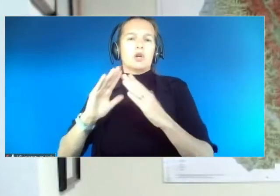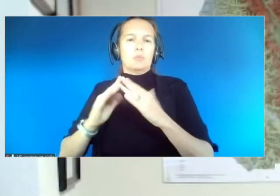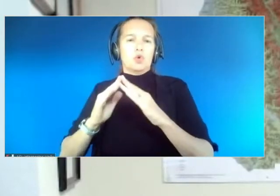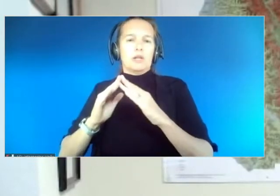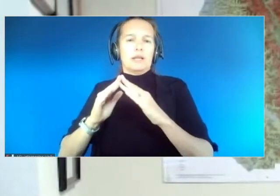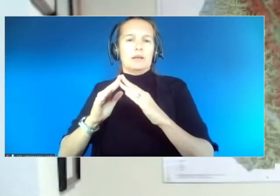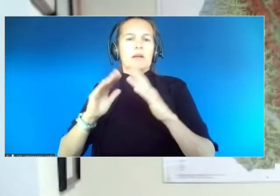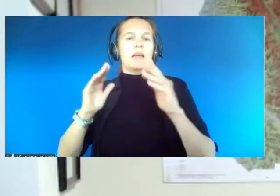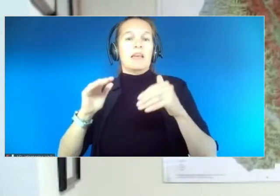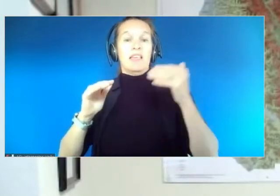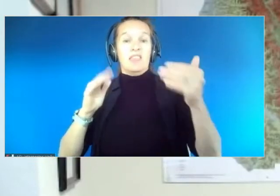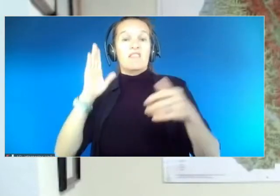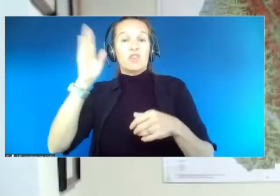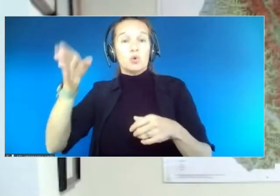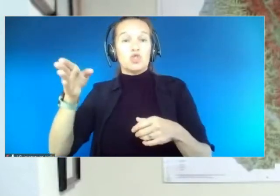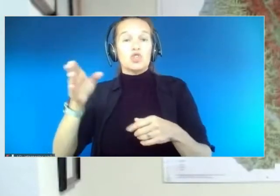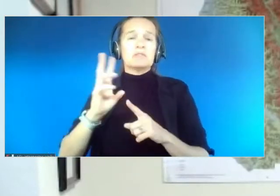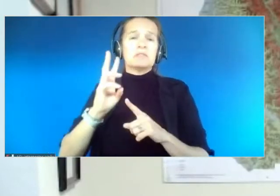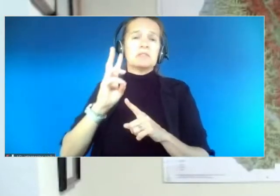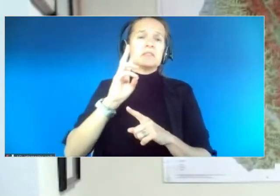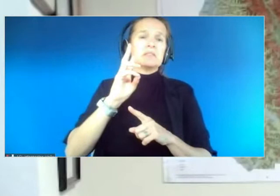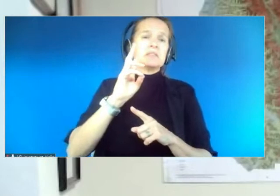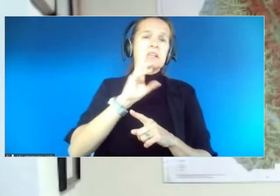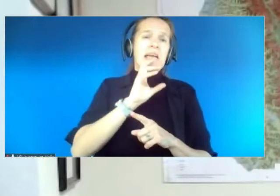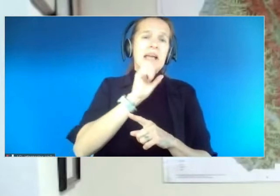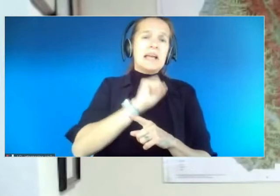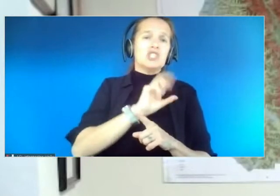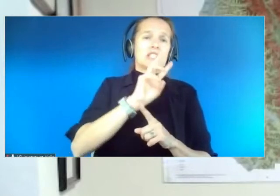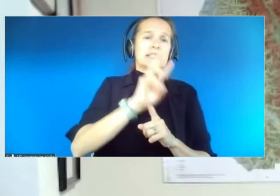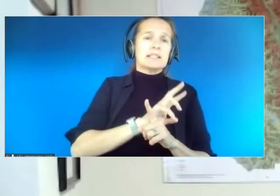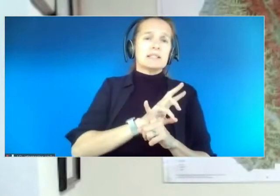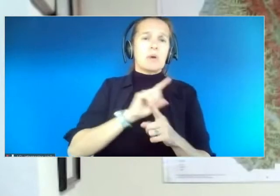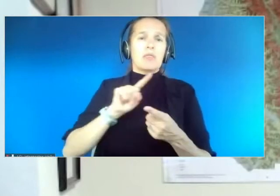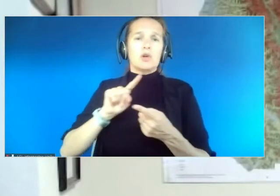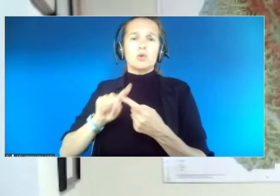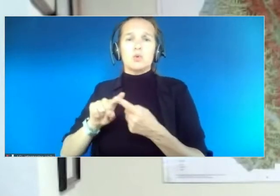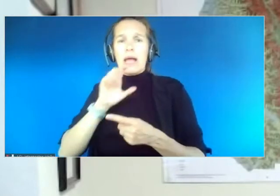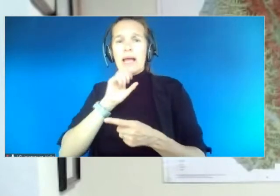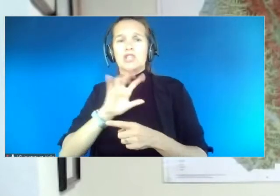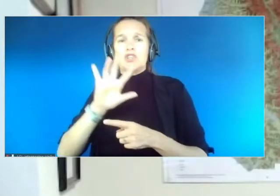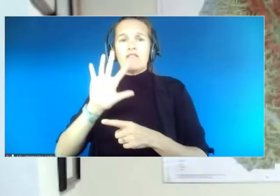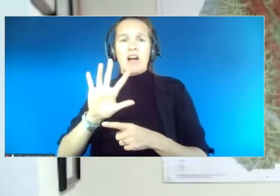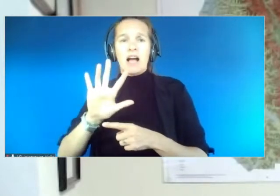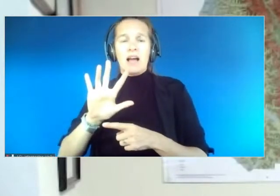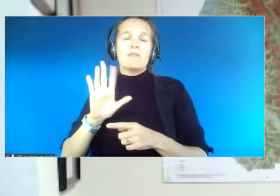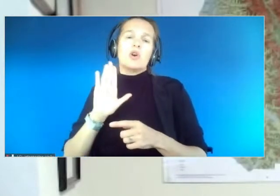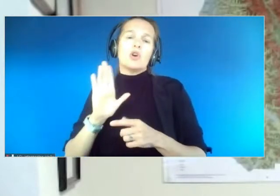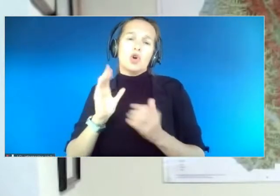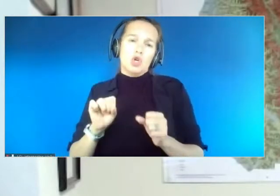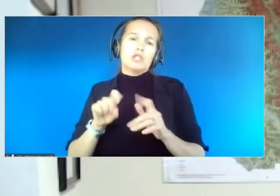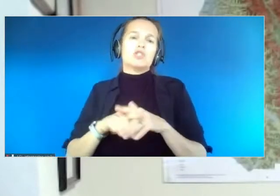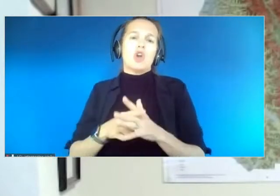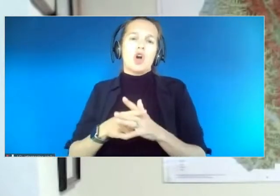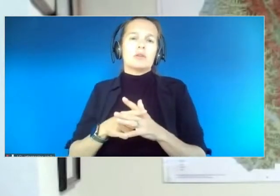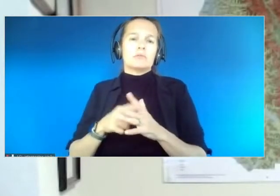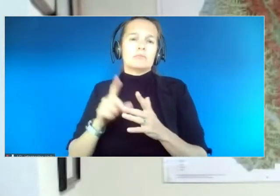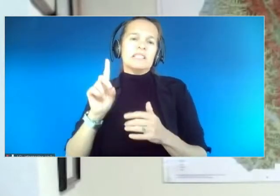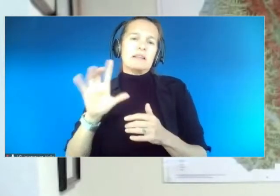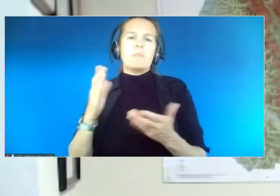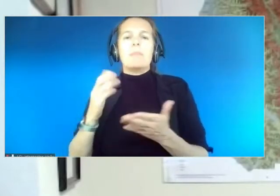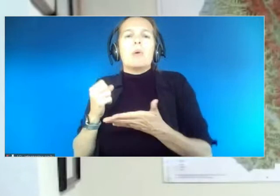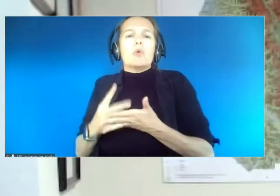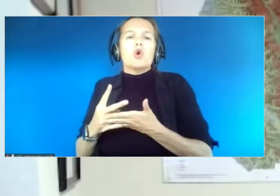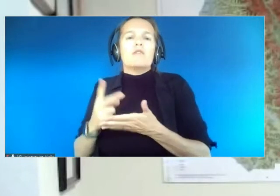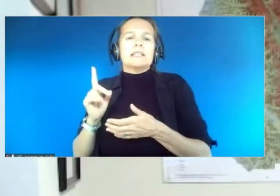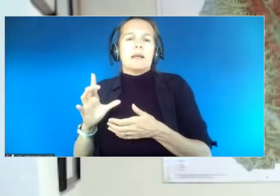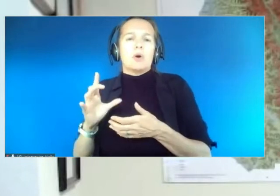forward, the 6 months to 5 years old may start in December, and then or may be approved in December,